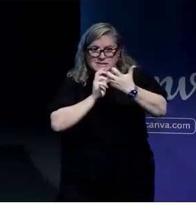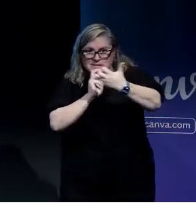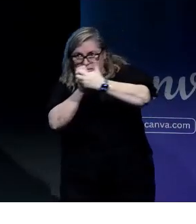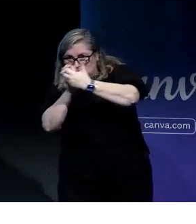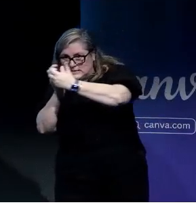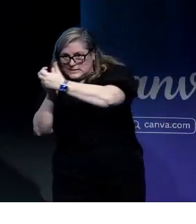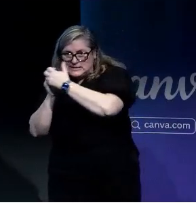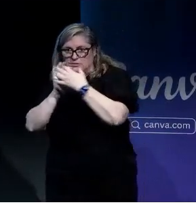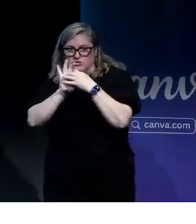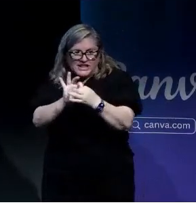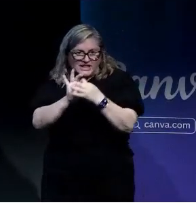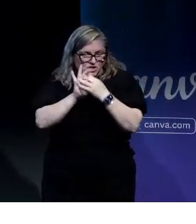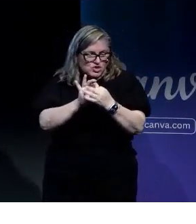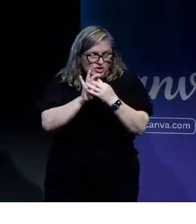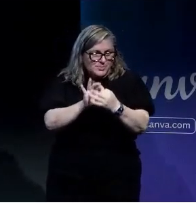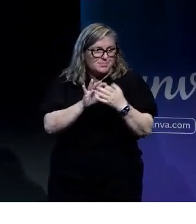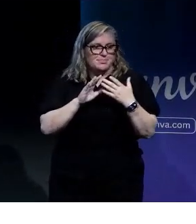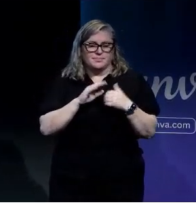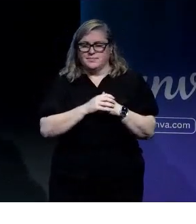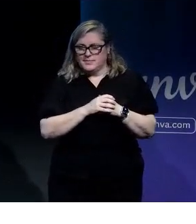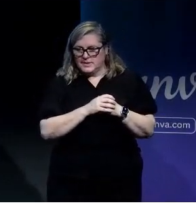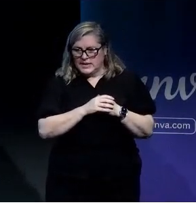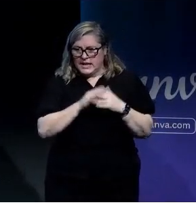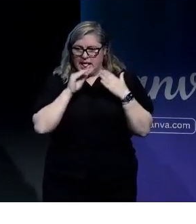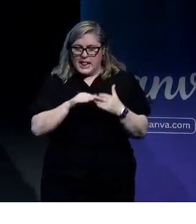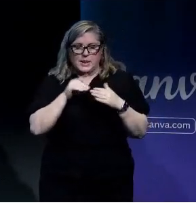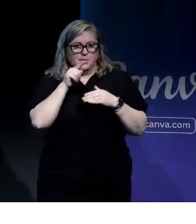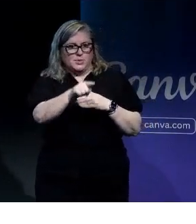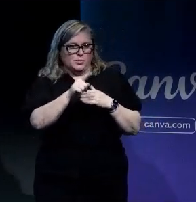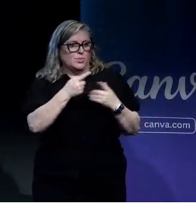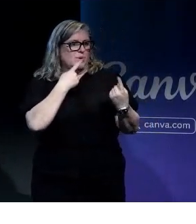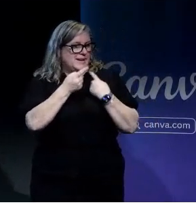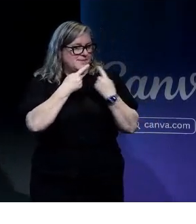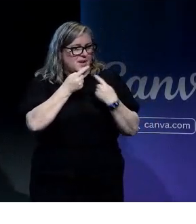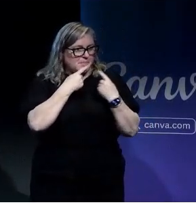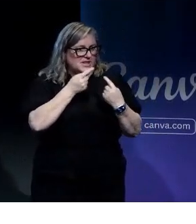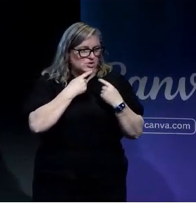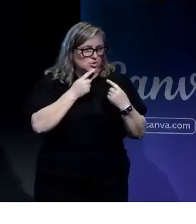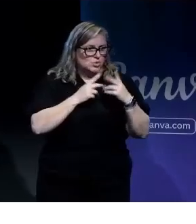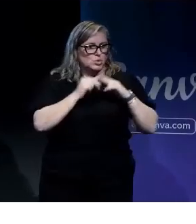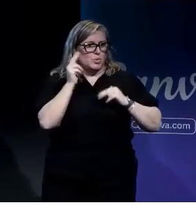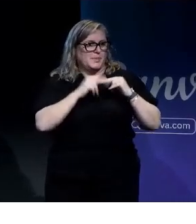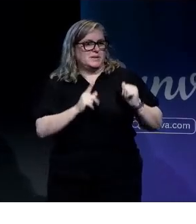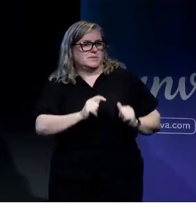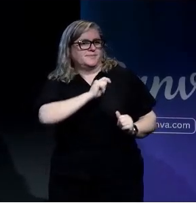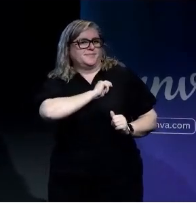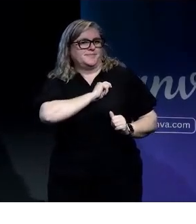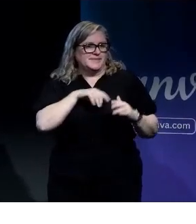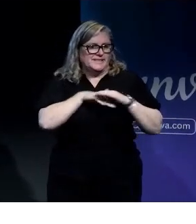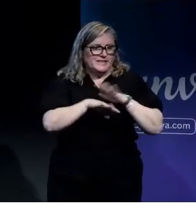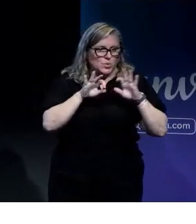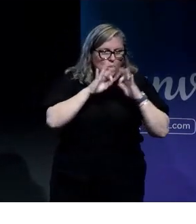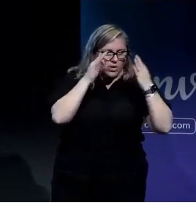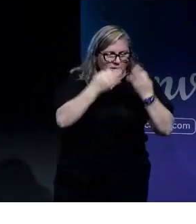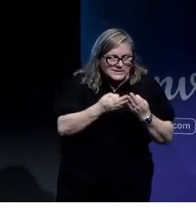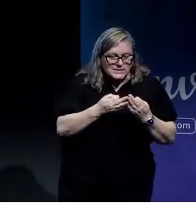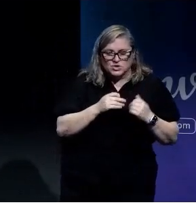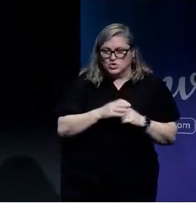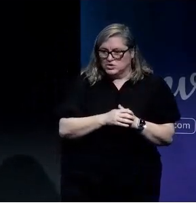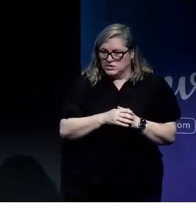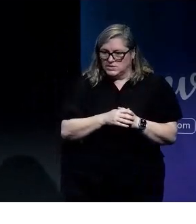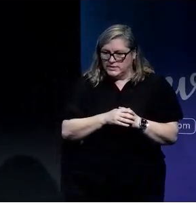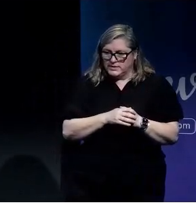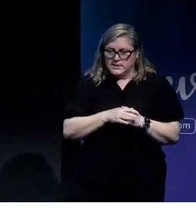will help you actually get the information you need to build credibility within your organization, determining